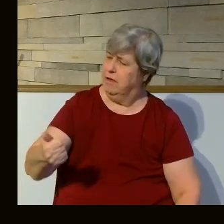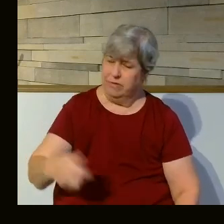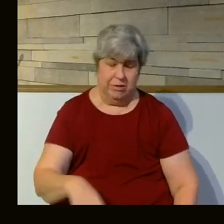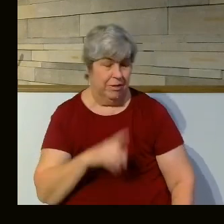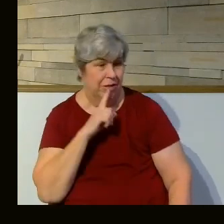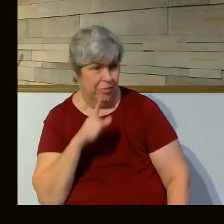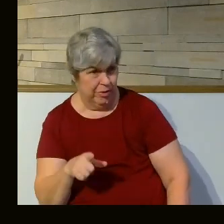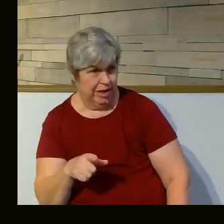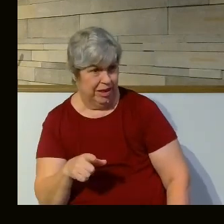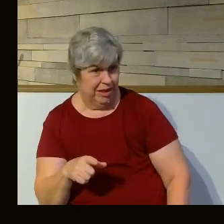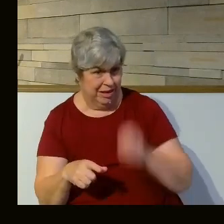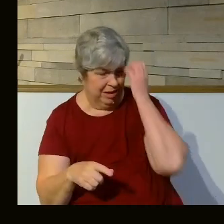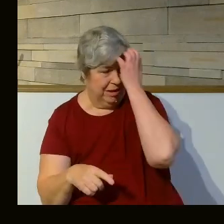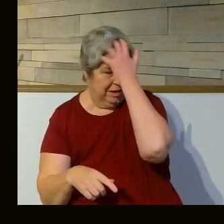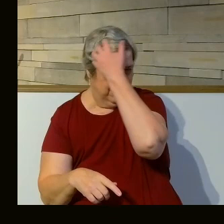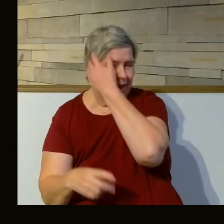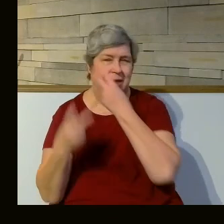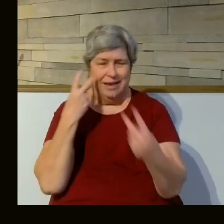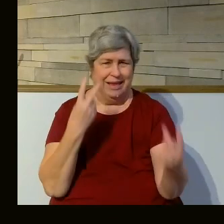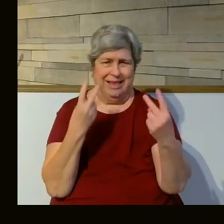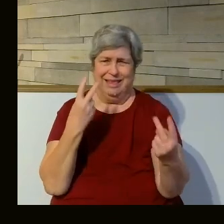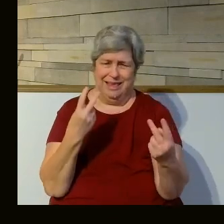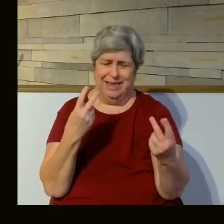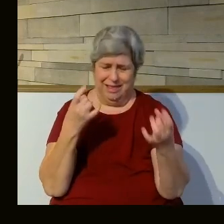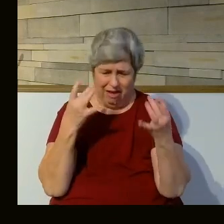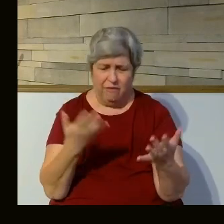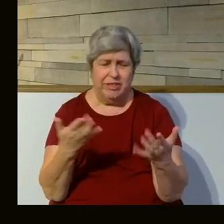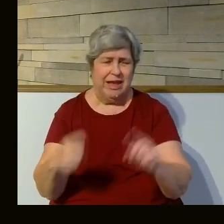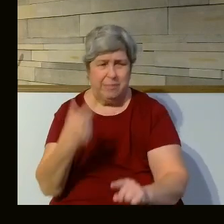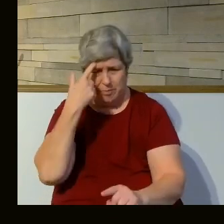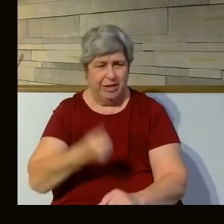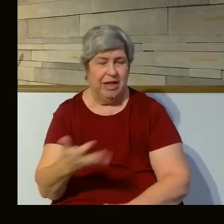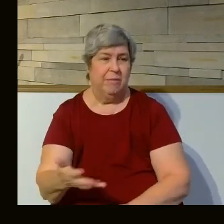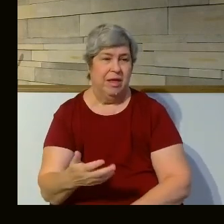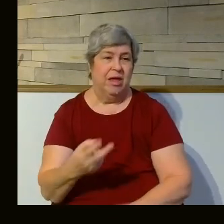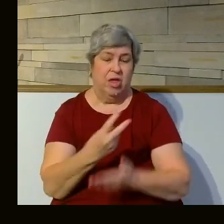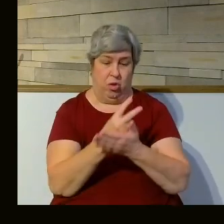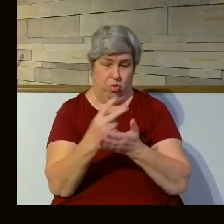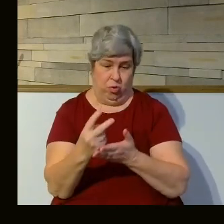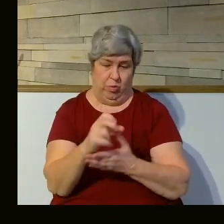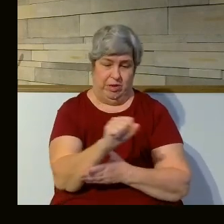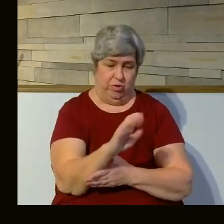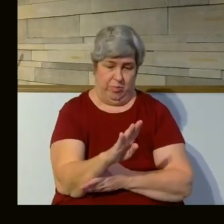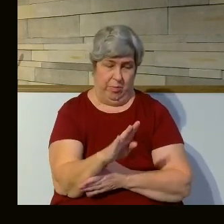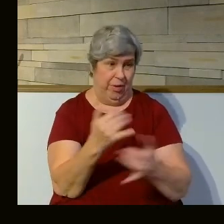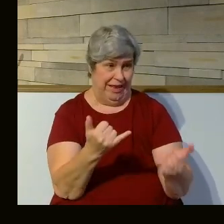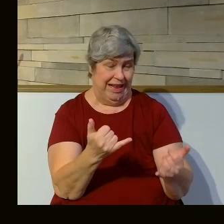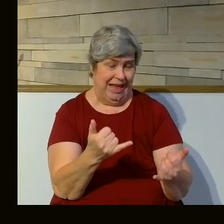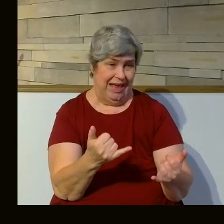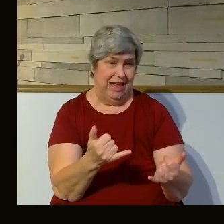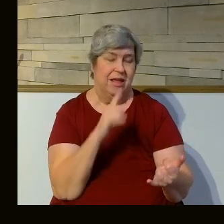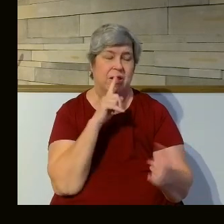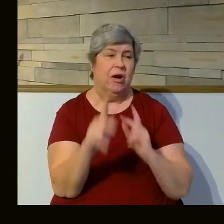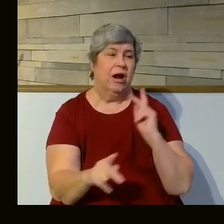Really? Really? In the face of all of this devastation, folks, this 2 weeks of Super Bowl, this weekend, today at the Super Bowl, there